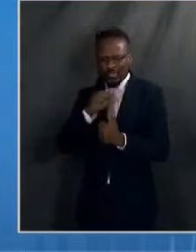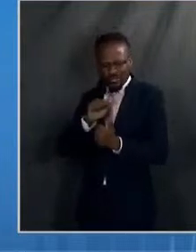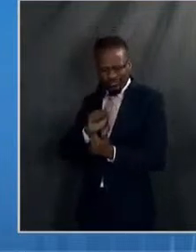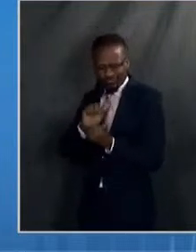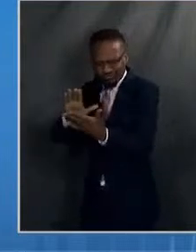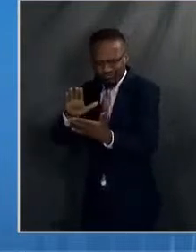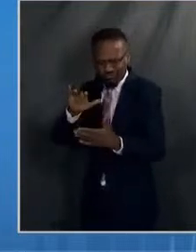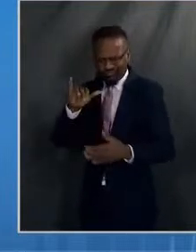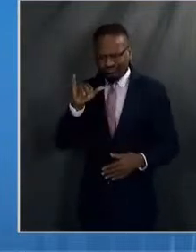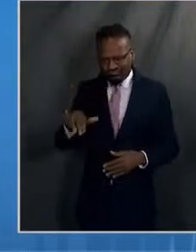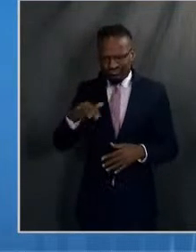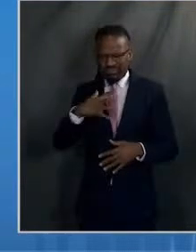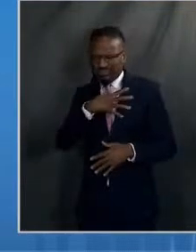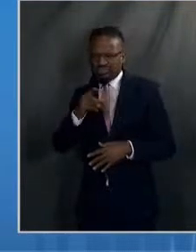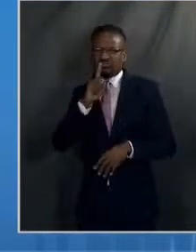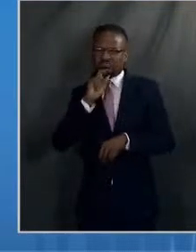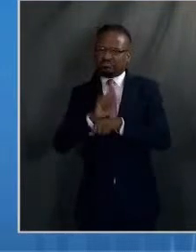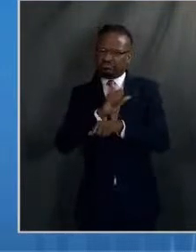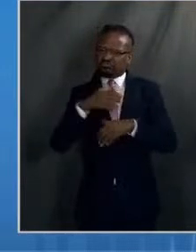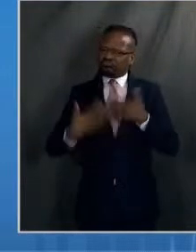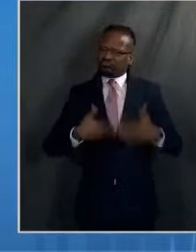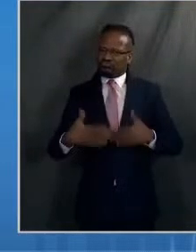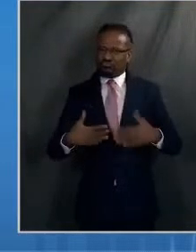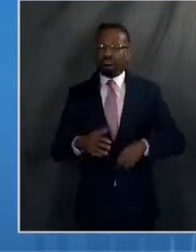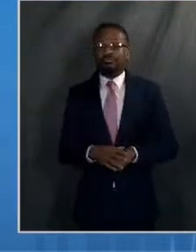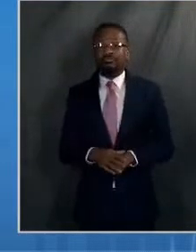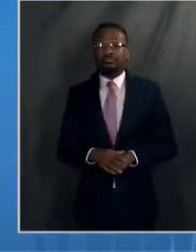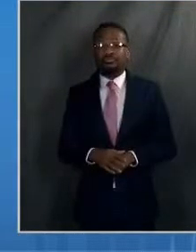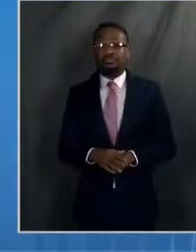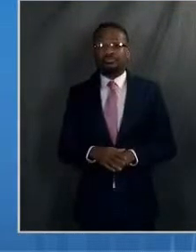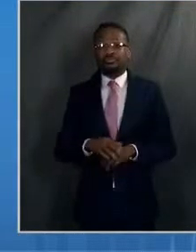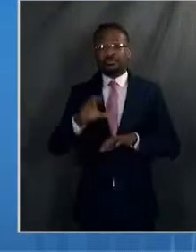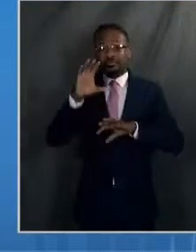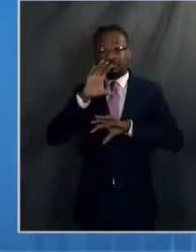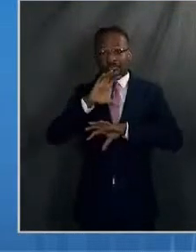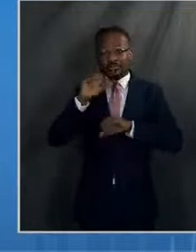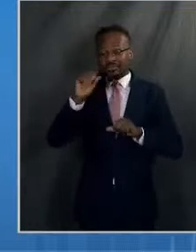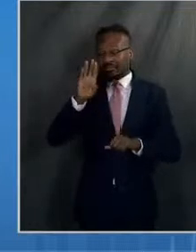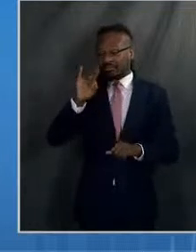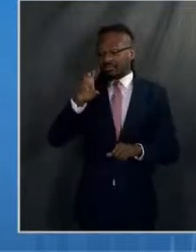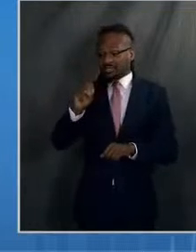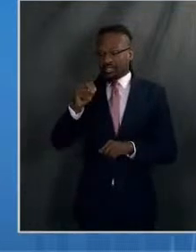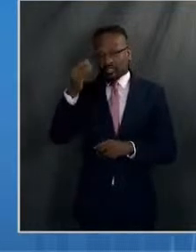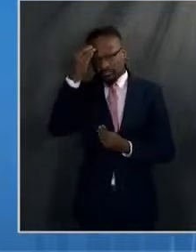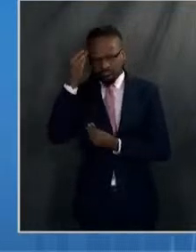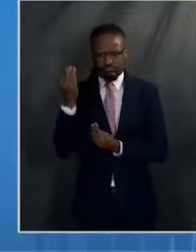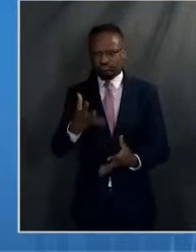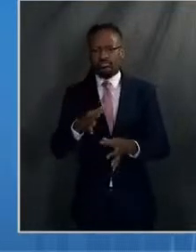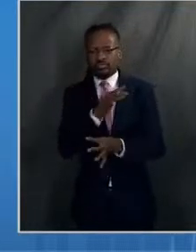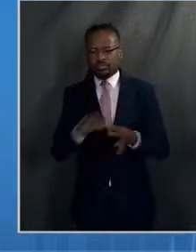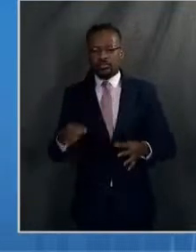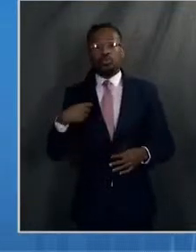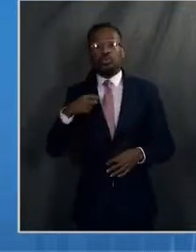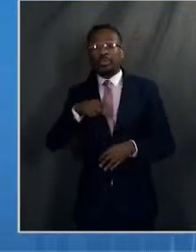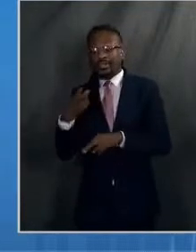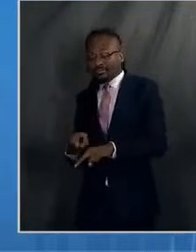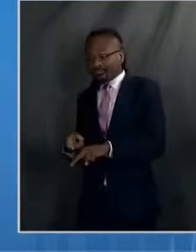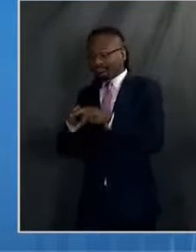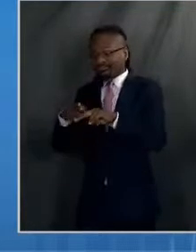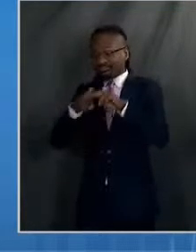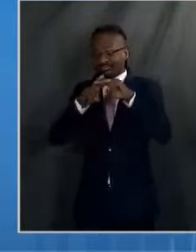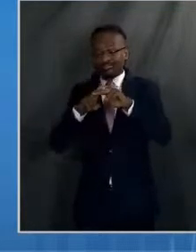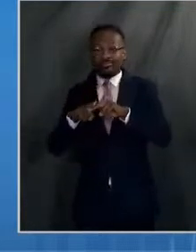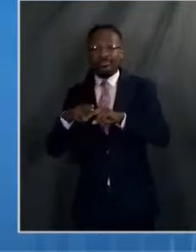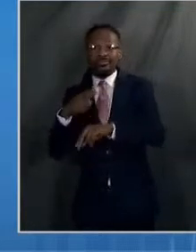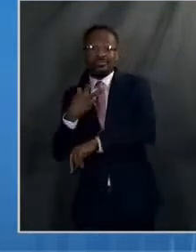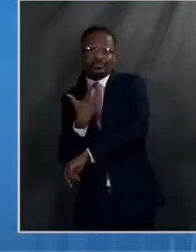On vaccinations, President Biden put it simply when he said, we need to increase vaccine supply and get it out the door